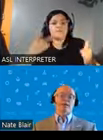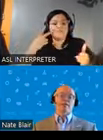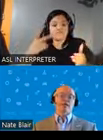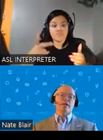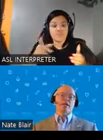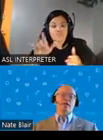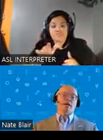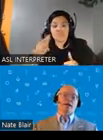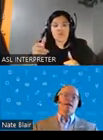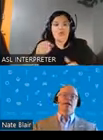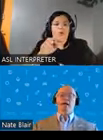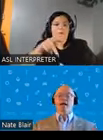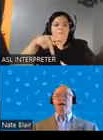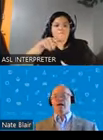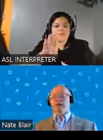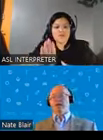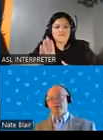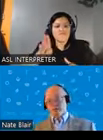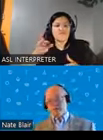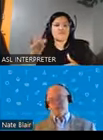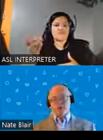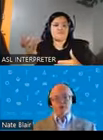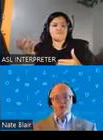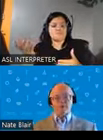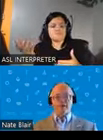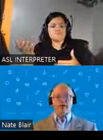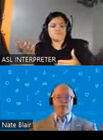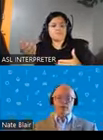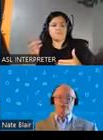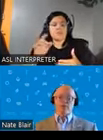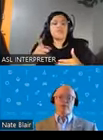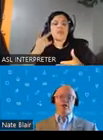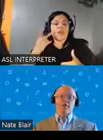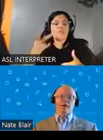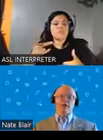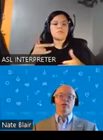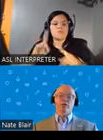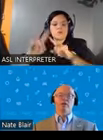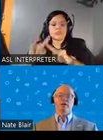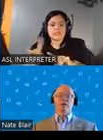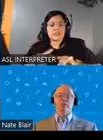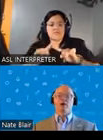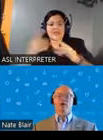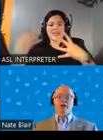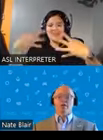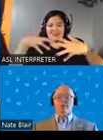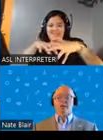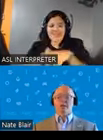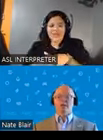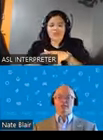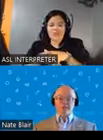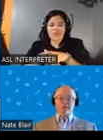scale PV and wind and floating PV, and we we are including a broad range